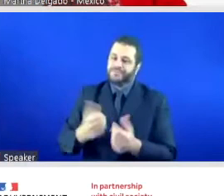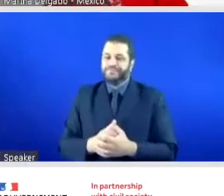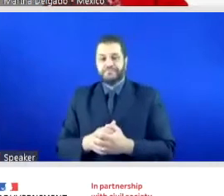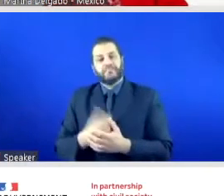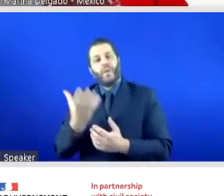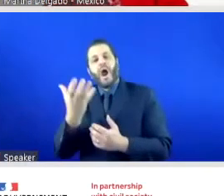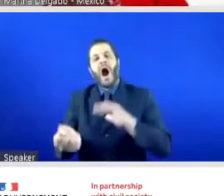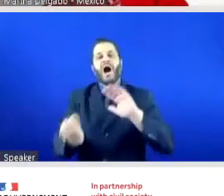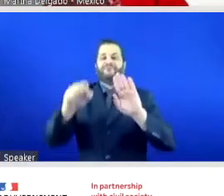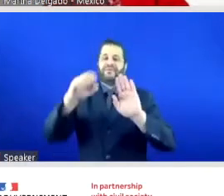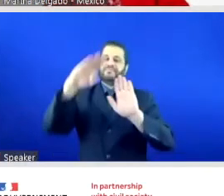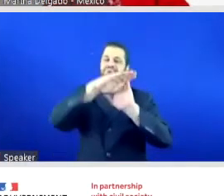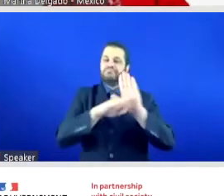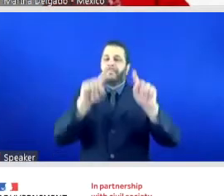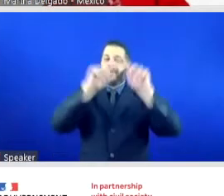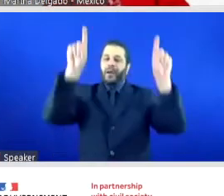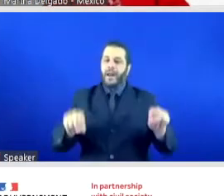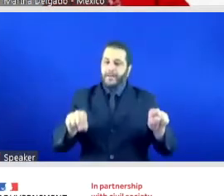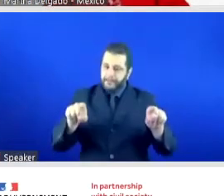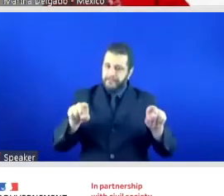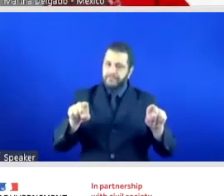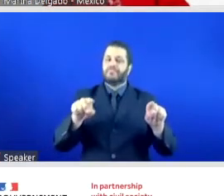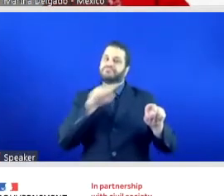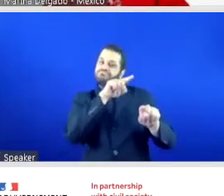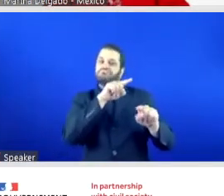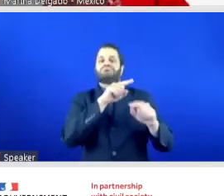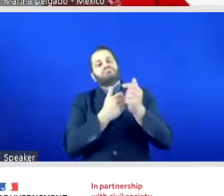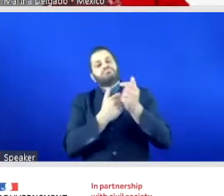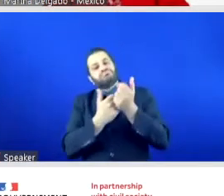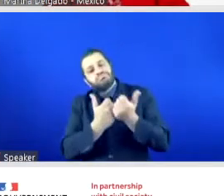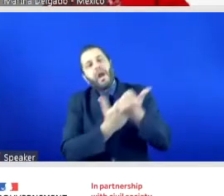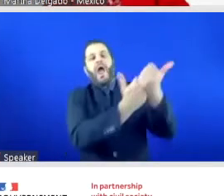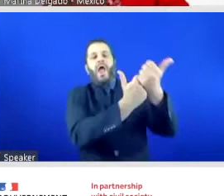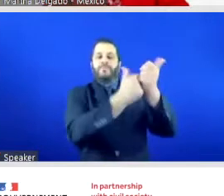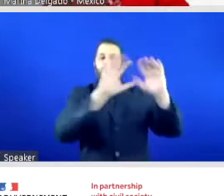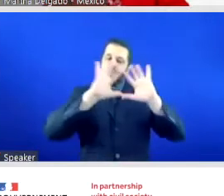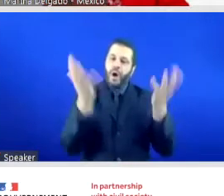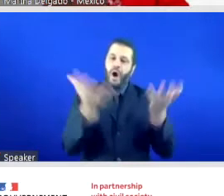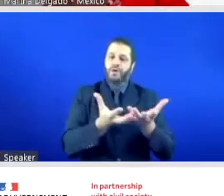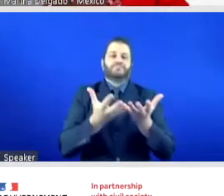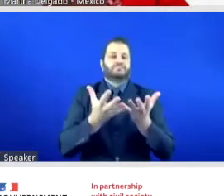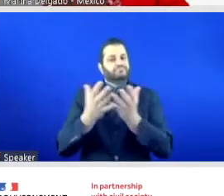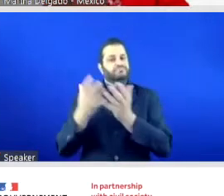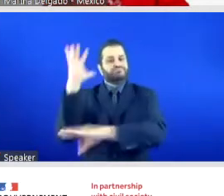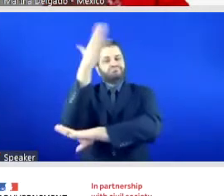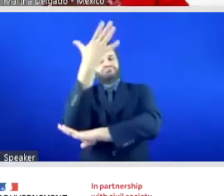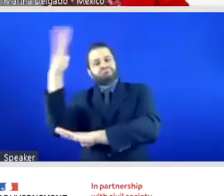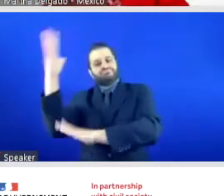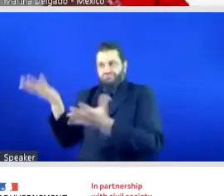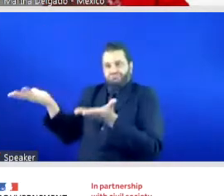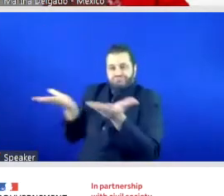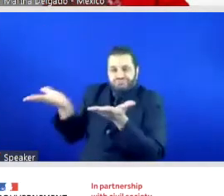to begin to tap into all available resources and provide a platform and space for women to contribute